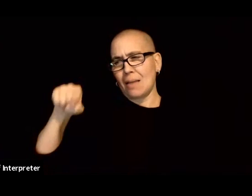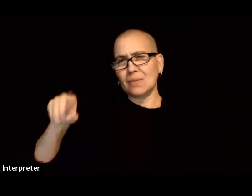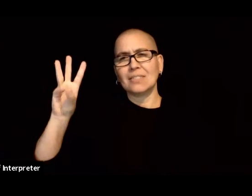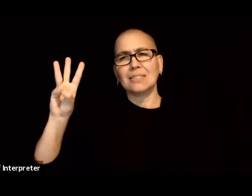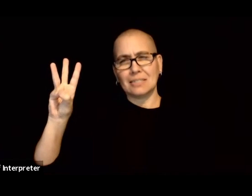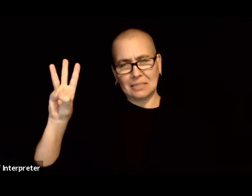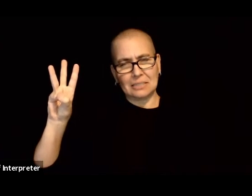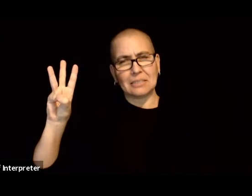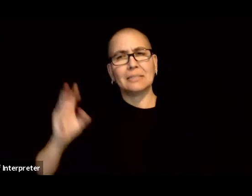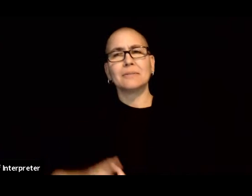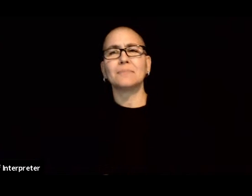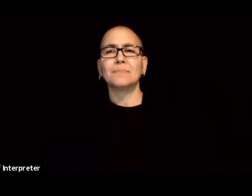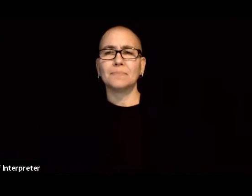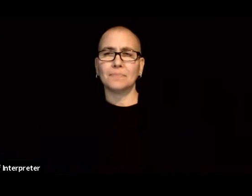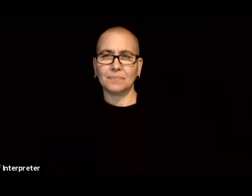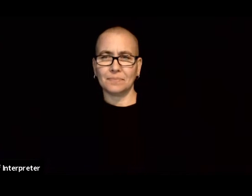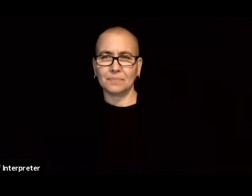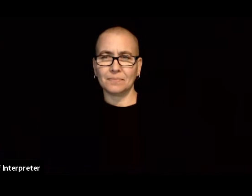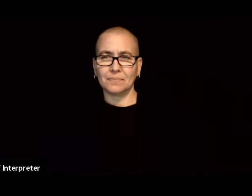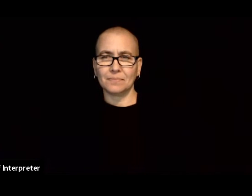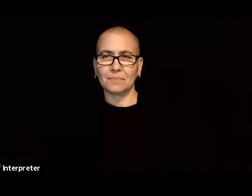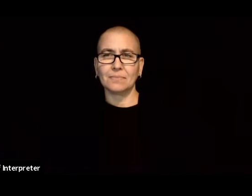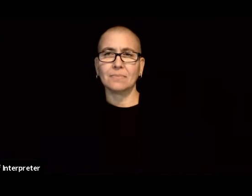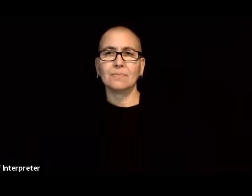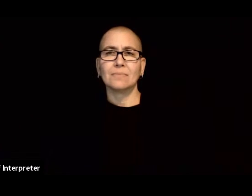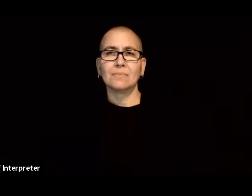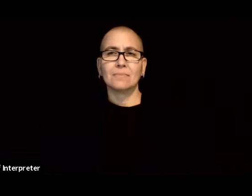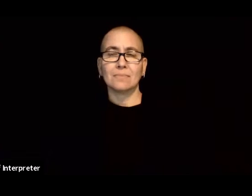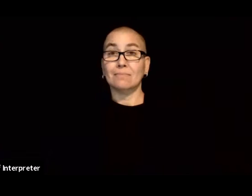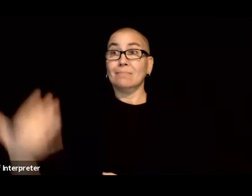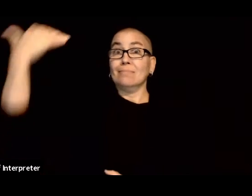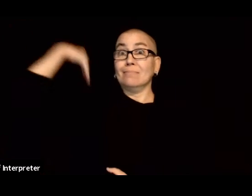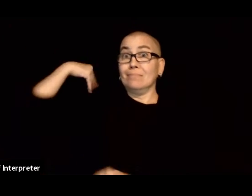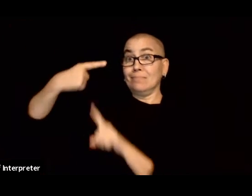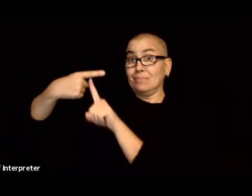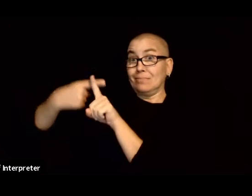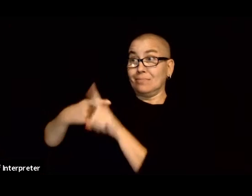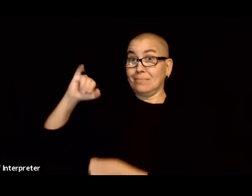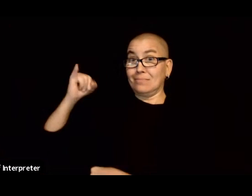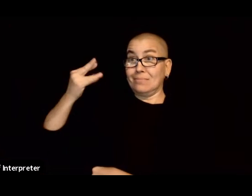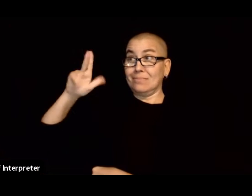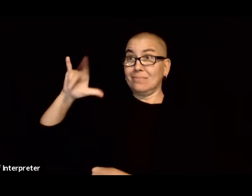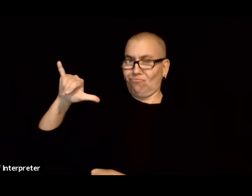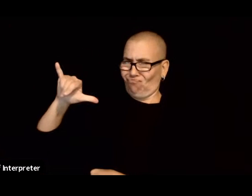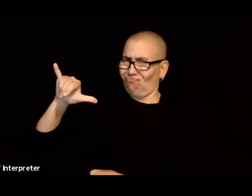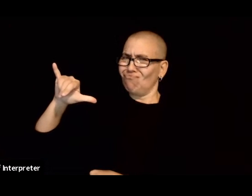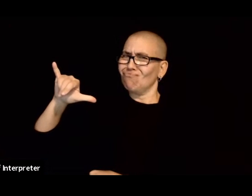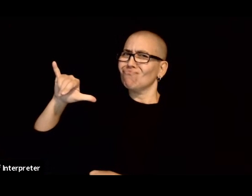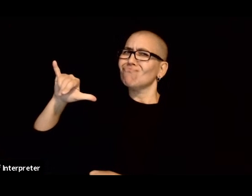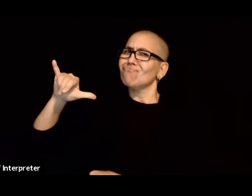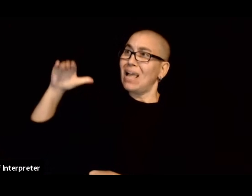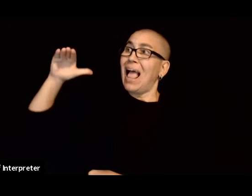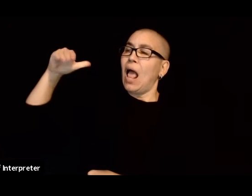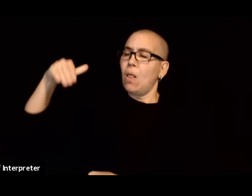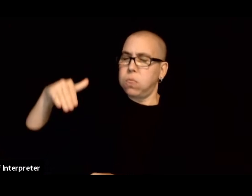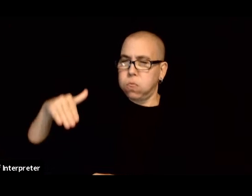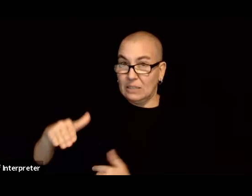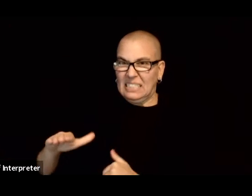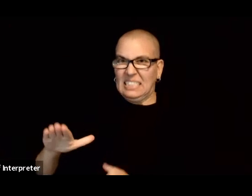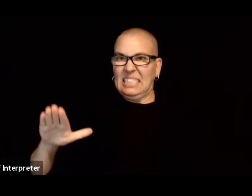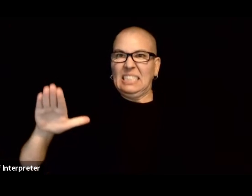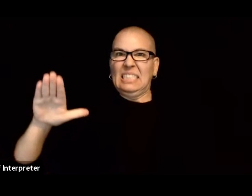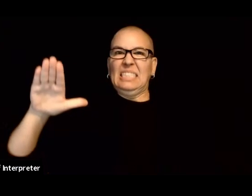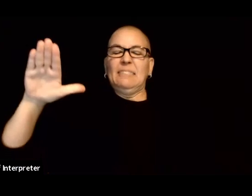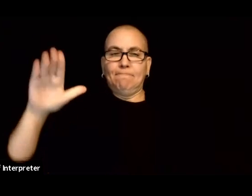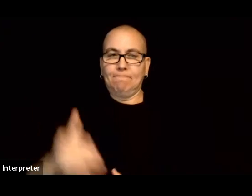the end of July, but it's been heading steadily up in recent weeks. I'll note that the addition of the antigen testing results